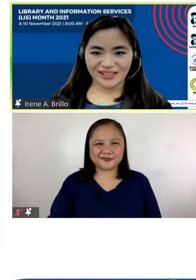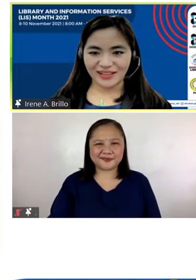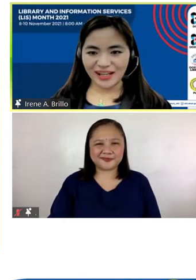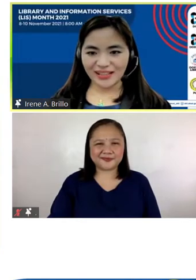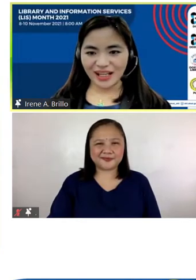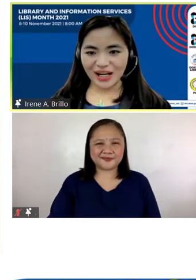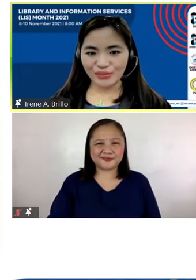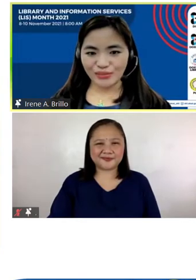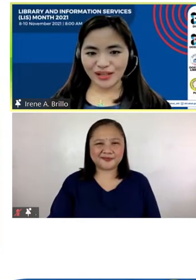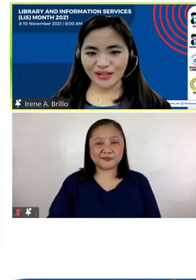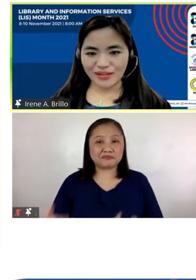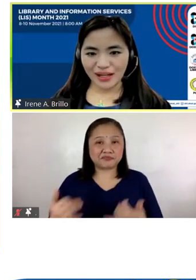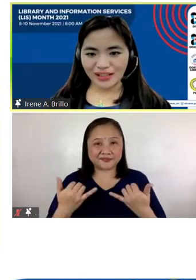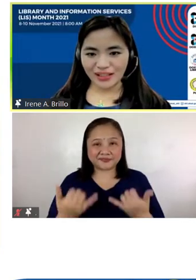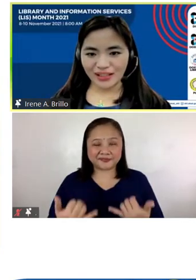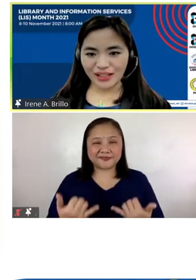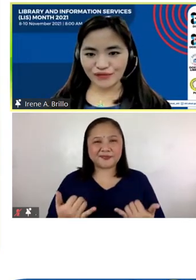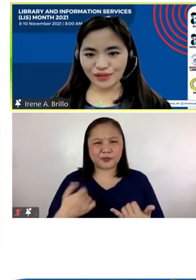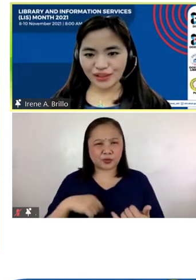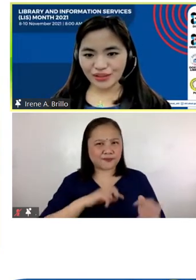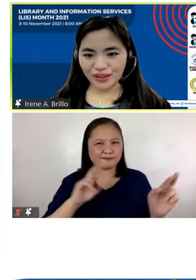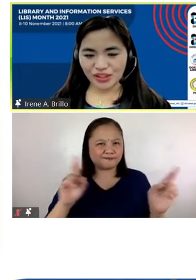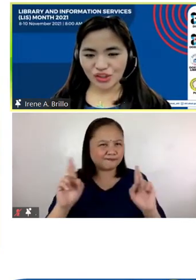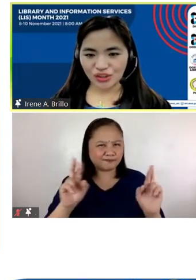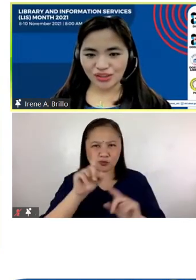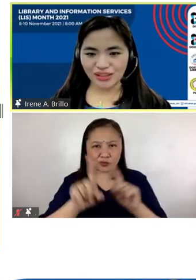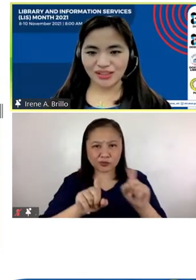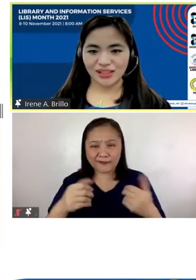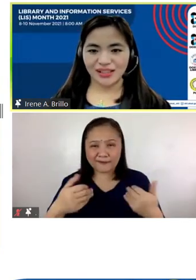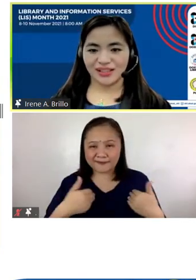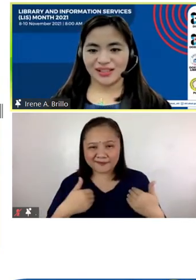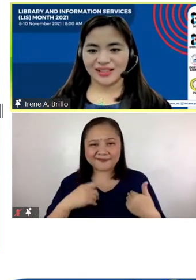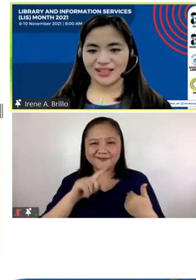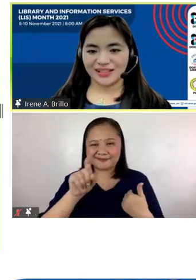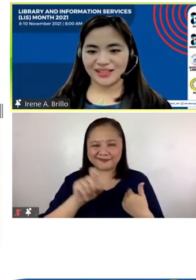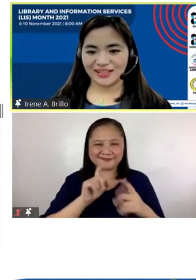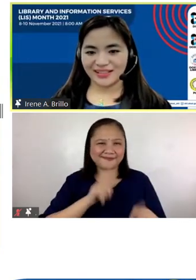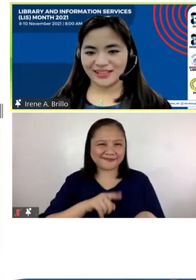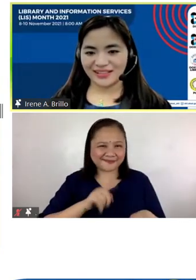And right now, we are ready for your questions.